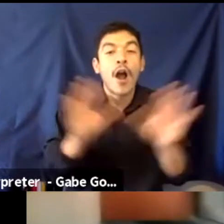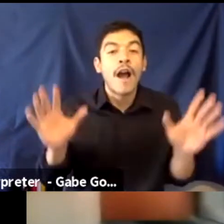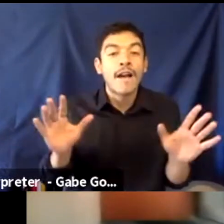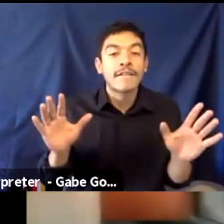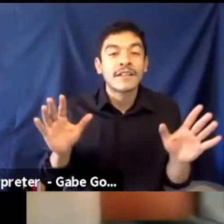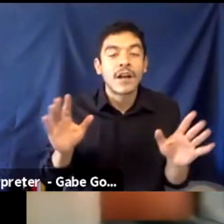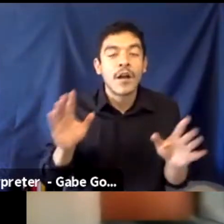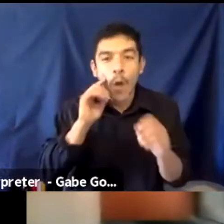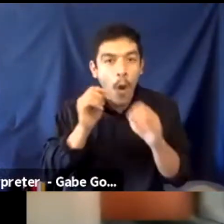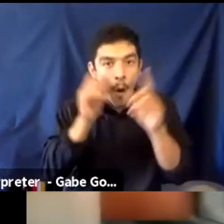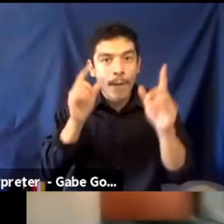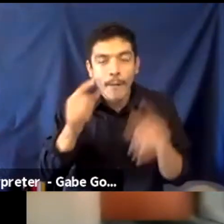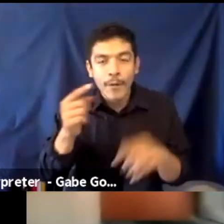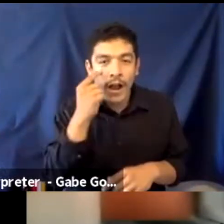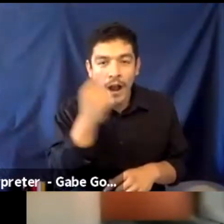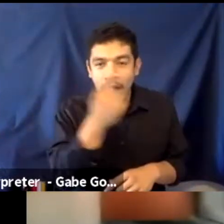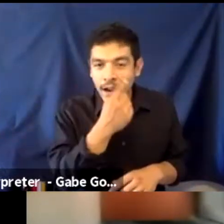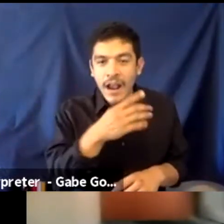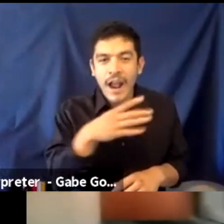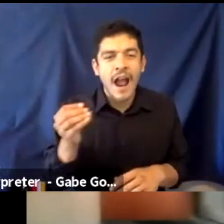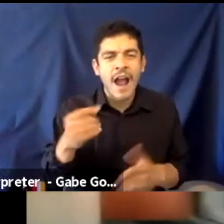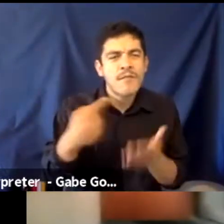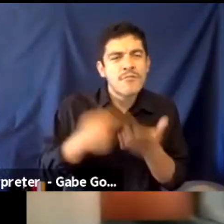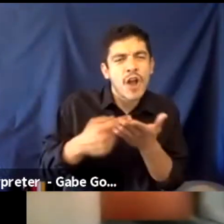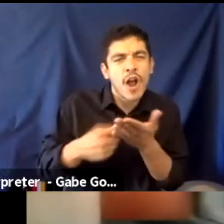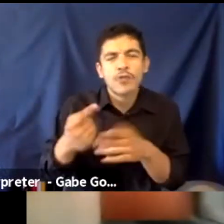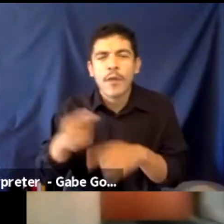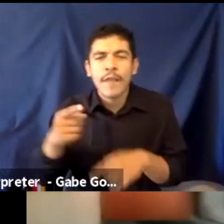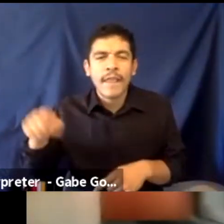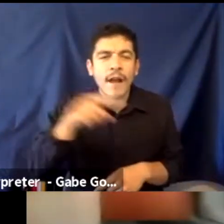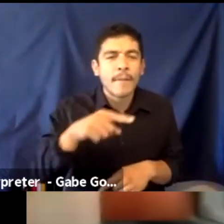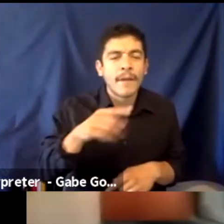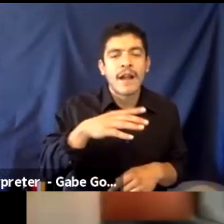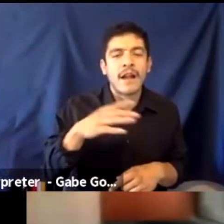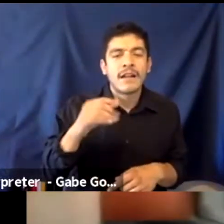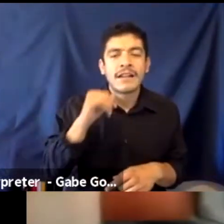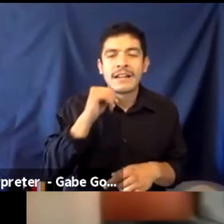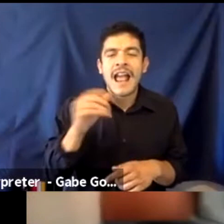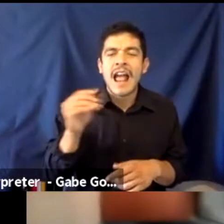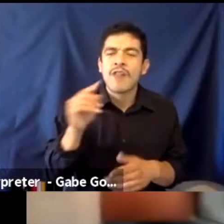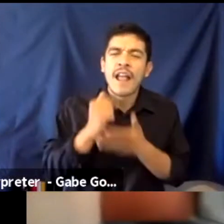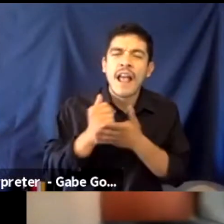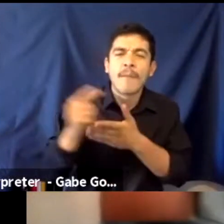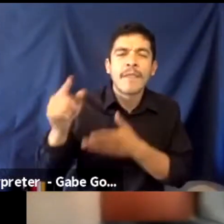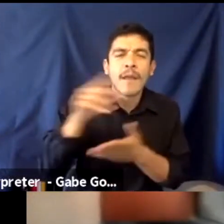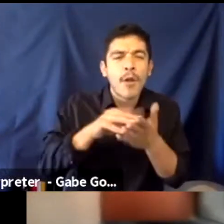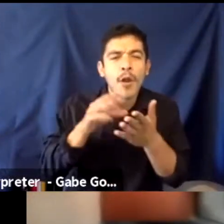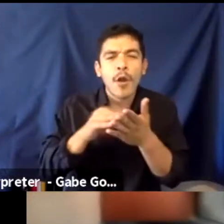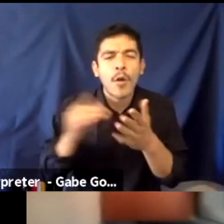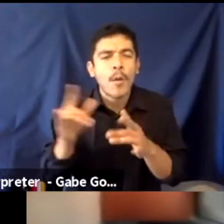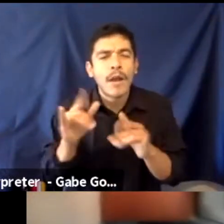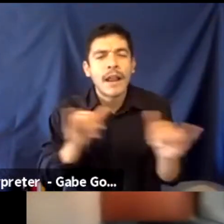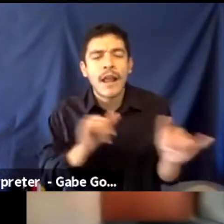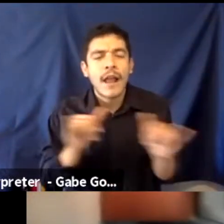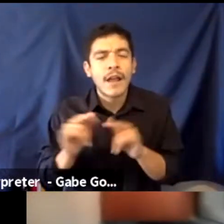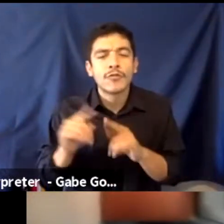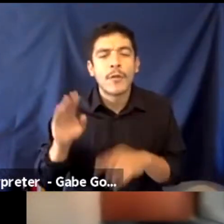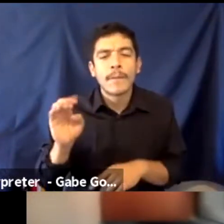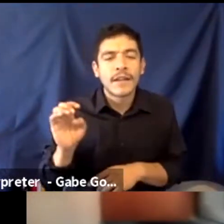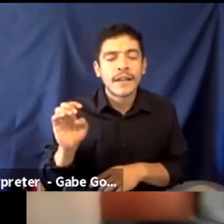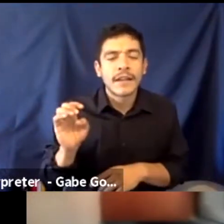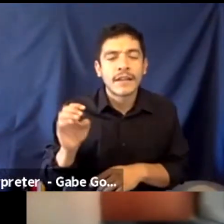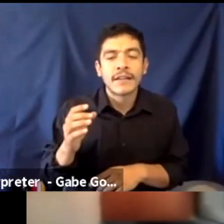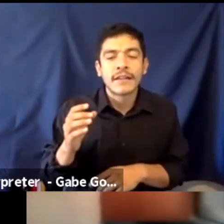your eyes, and talking to them and them helping me learn about what it's like being on set